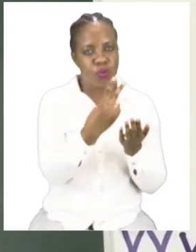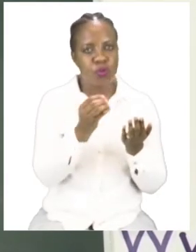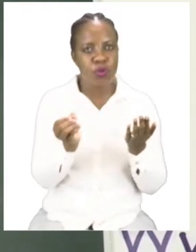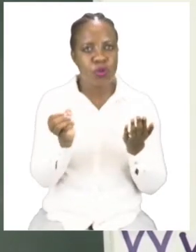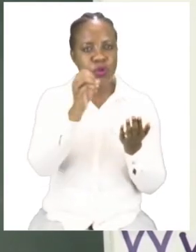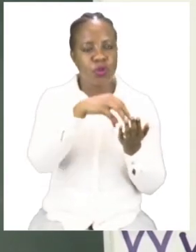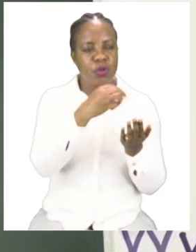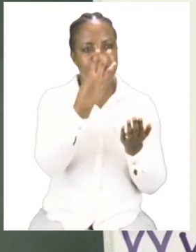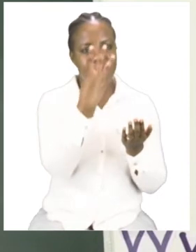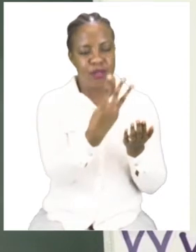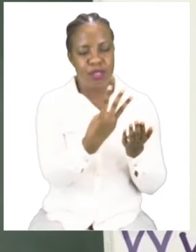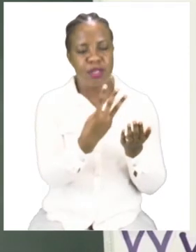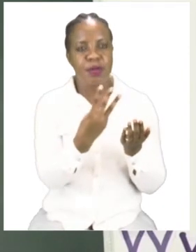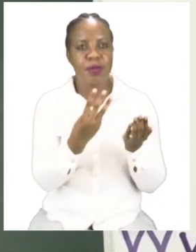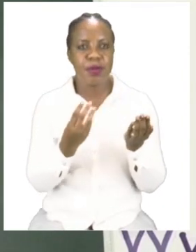3,